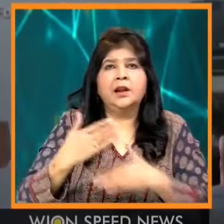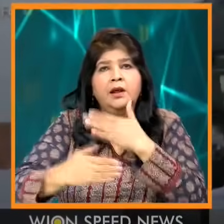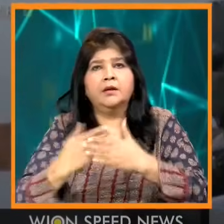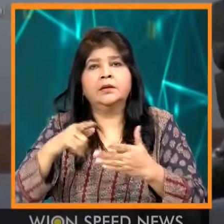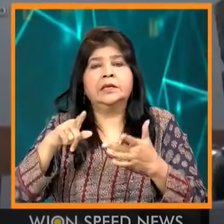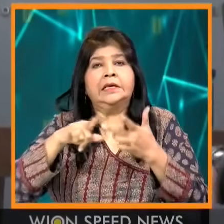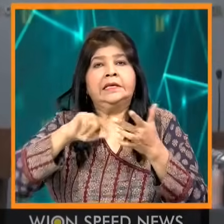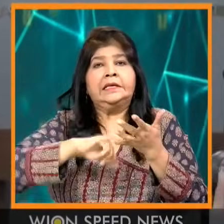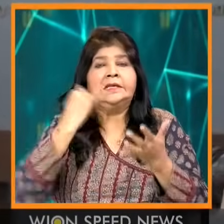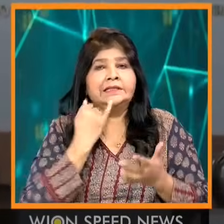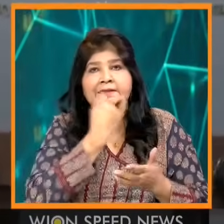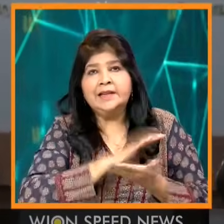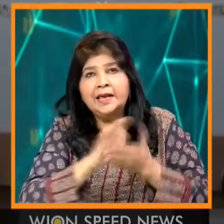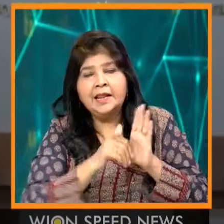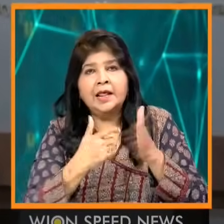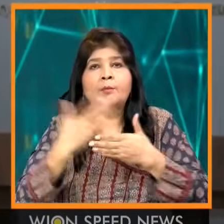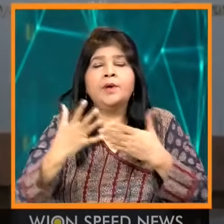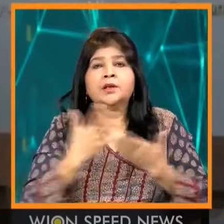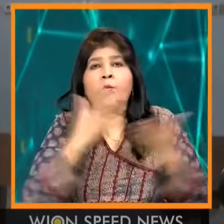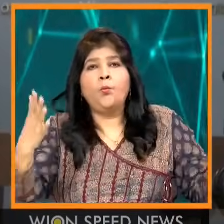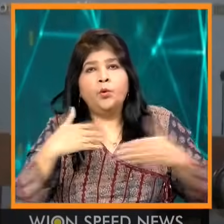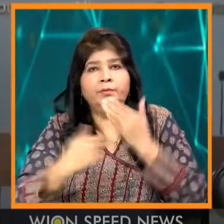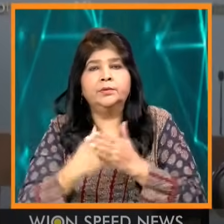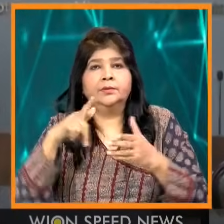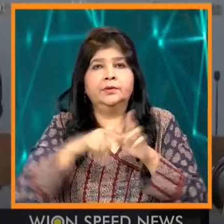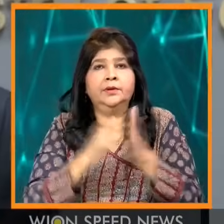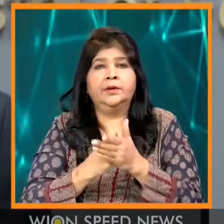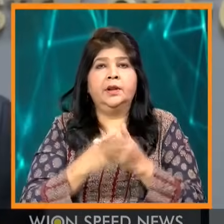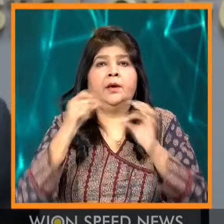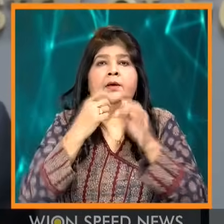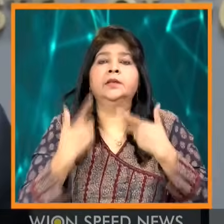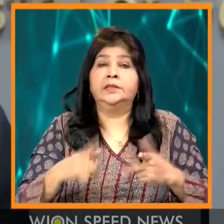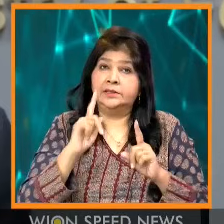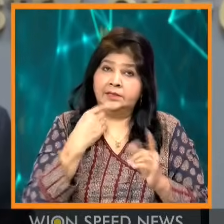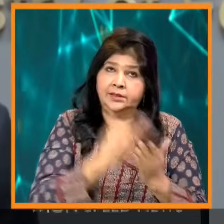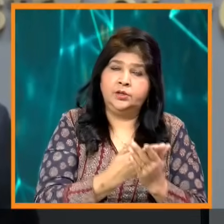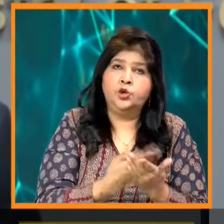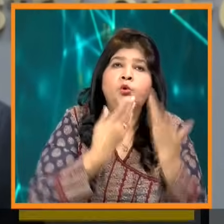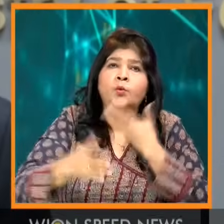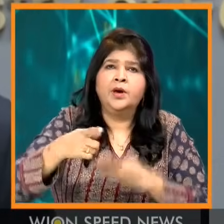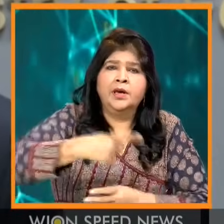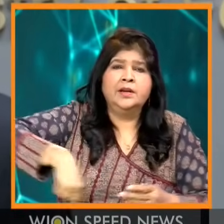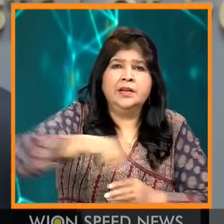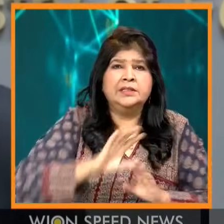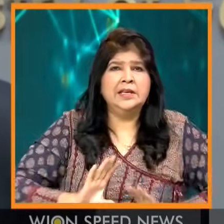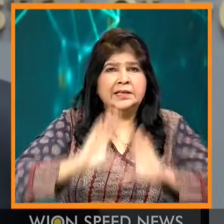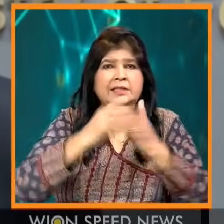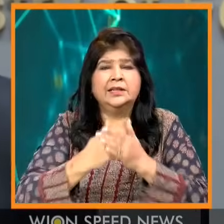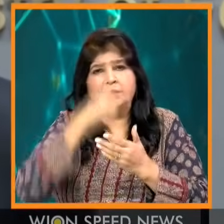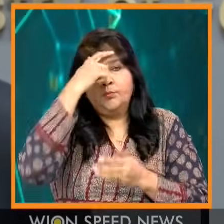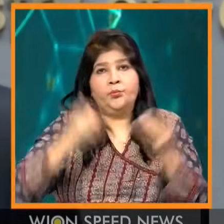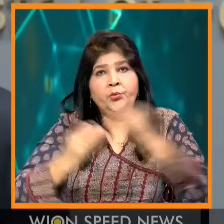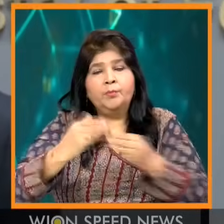Israel-Hamas war widens. And during his visit to Lebanon, Borrell said that it is necessary to avoid a regional escalation of conflict